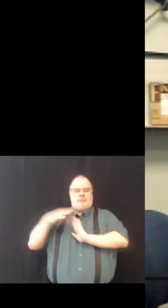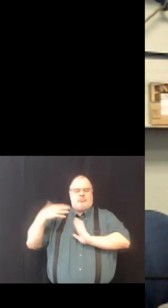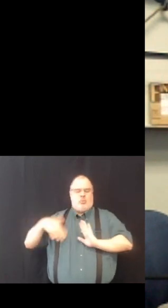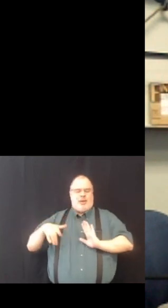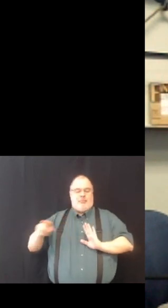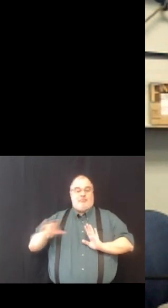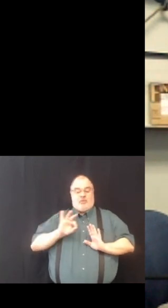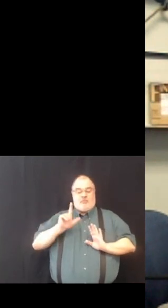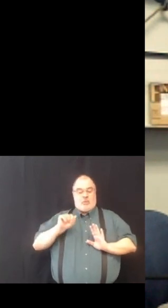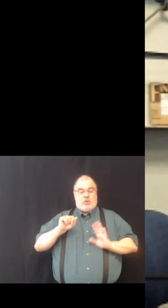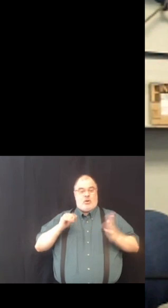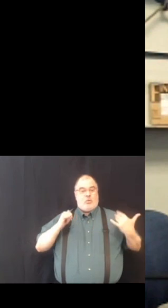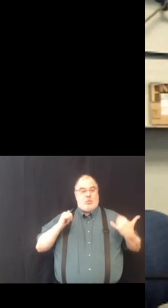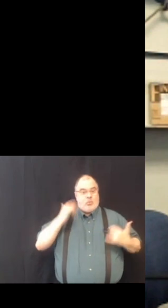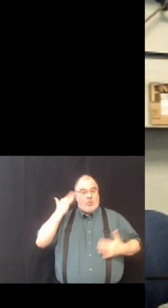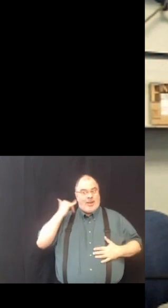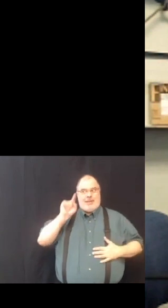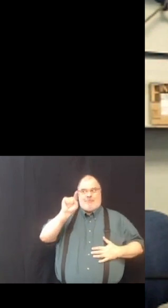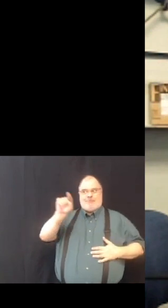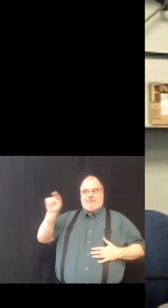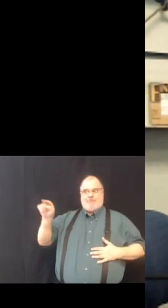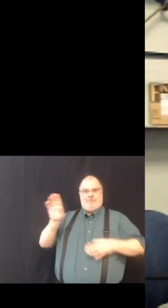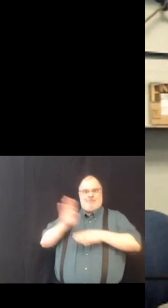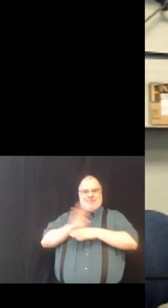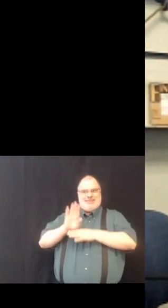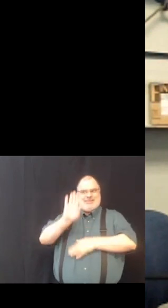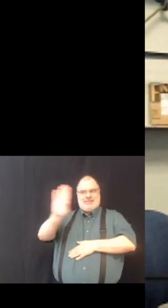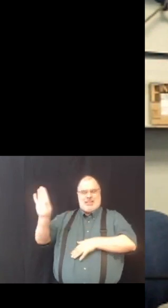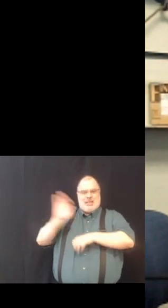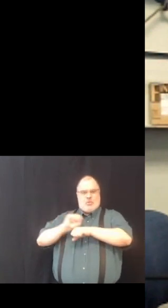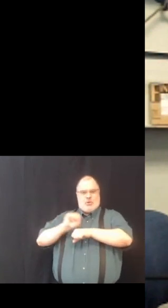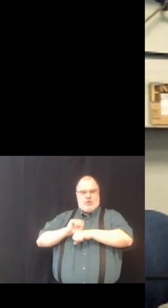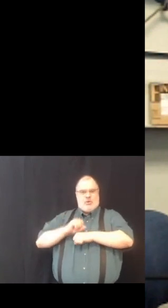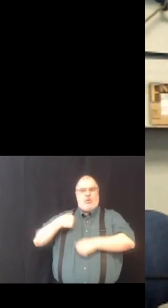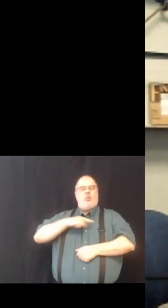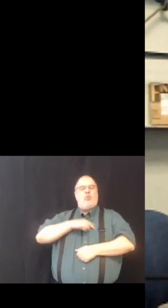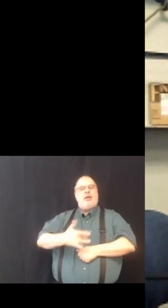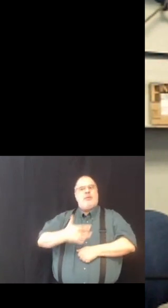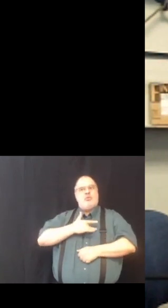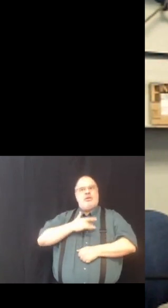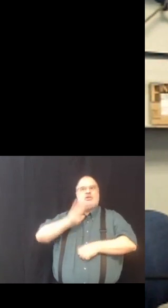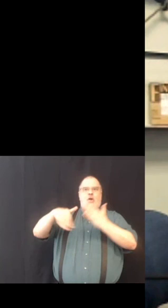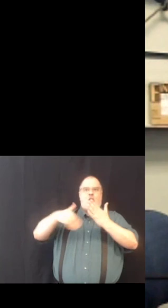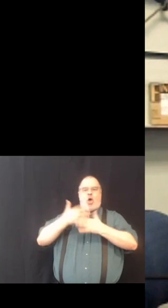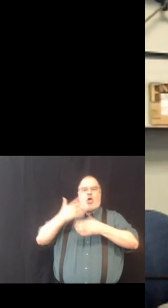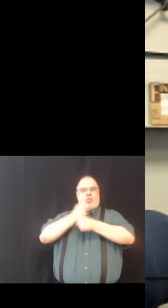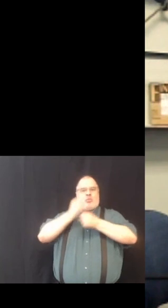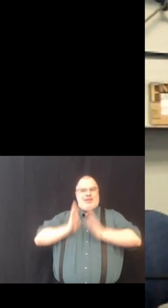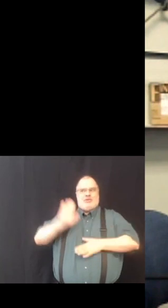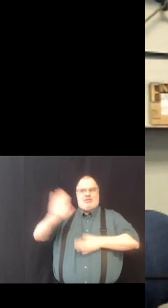is because of businesses like these and the great work they do. We appreciate all of the winners and their leadership in this